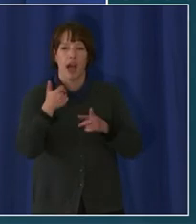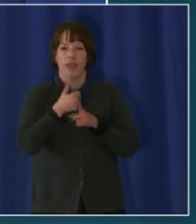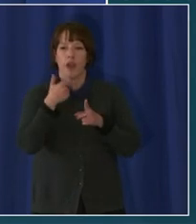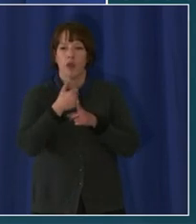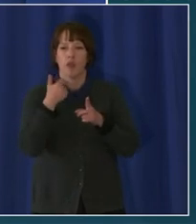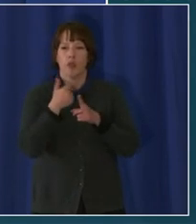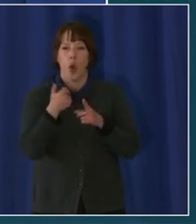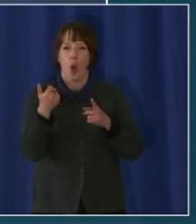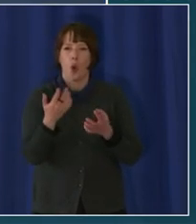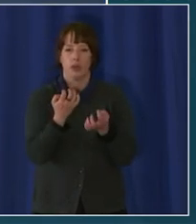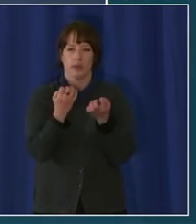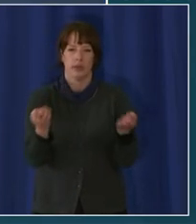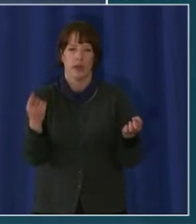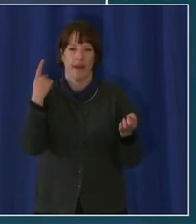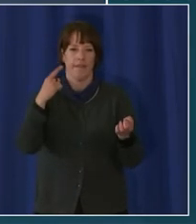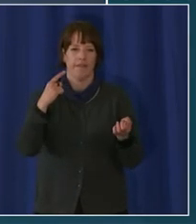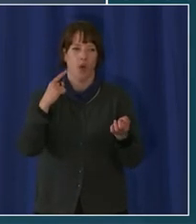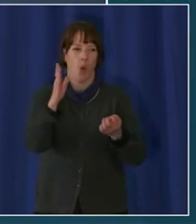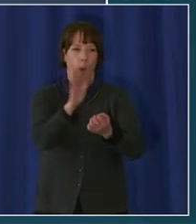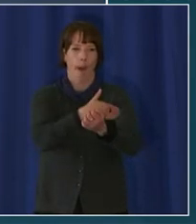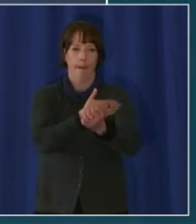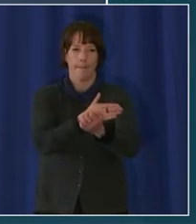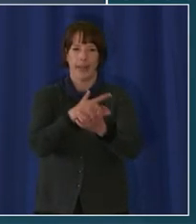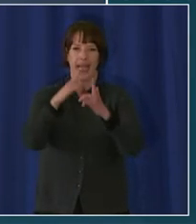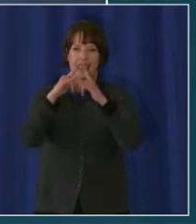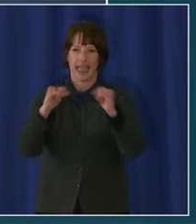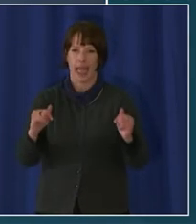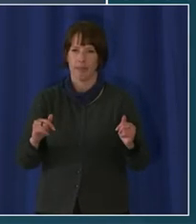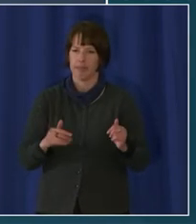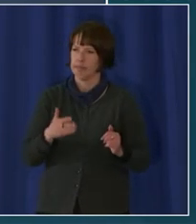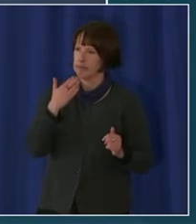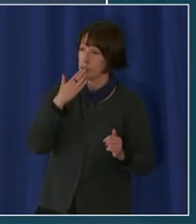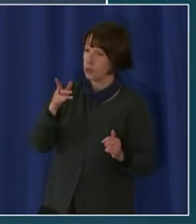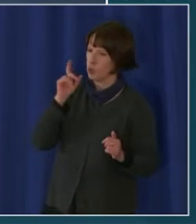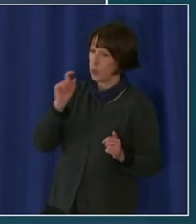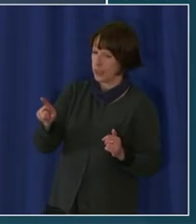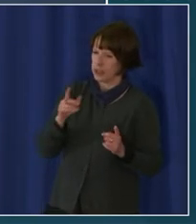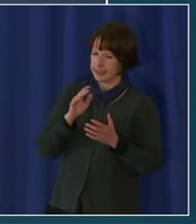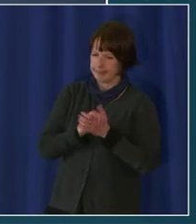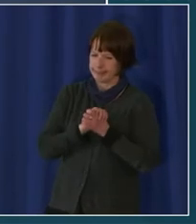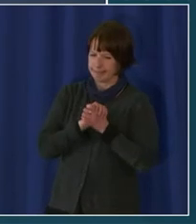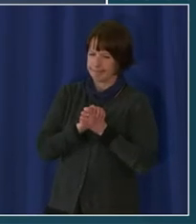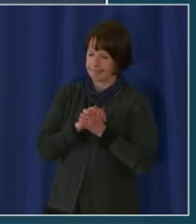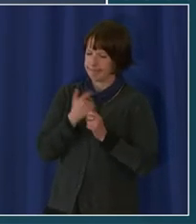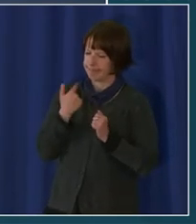camp? Oh, that is such a great question. I